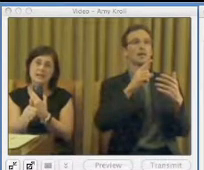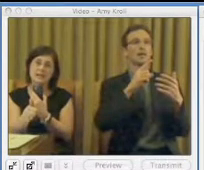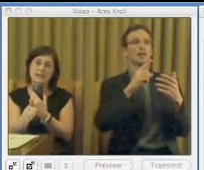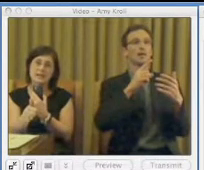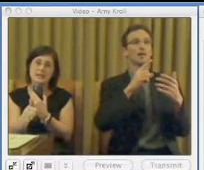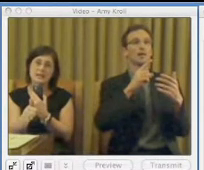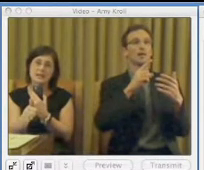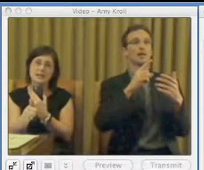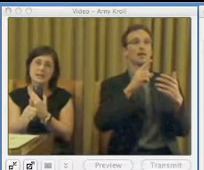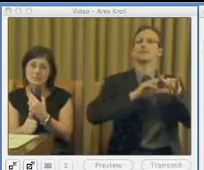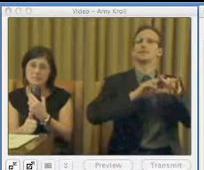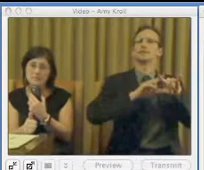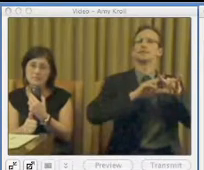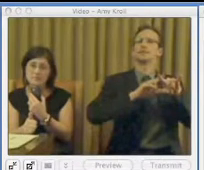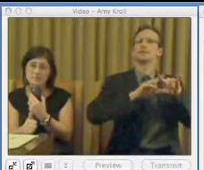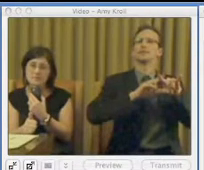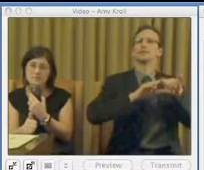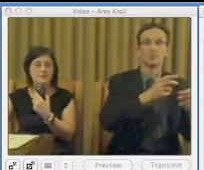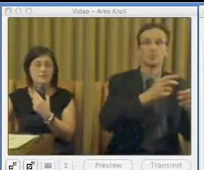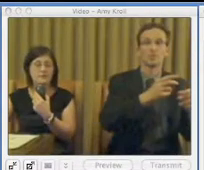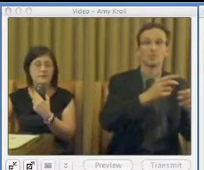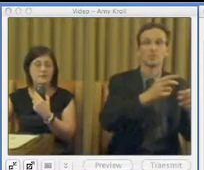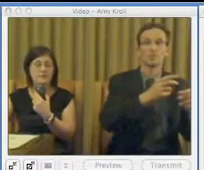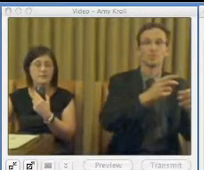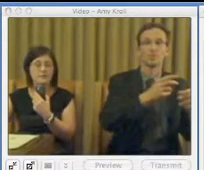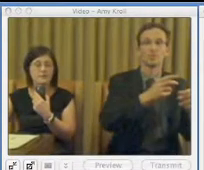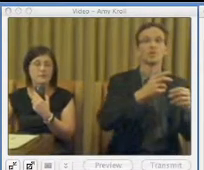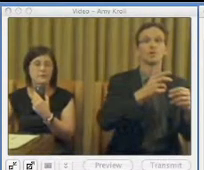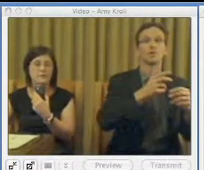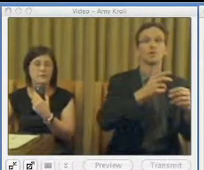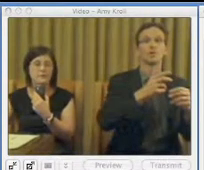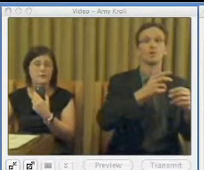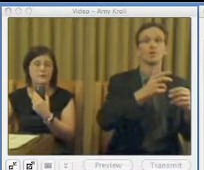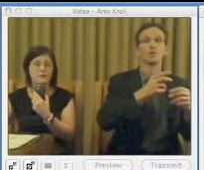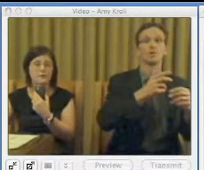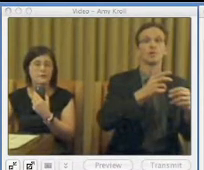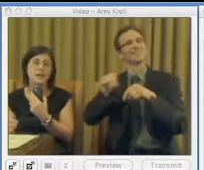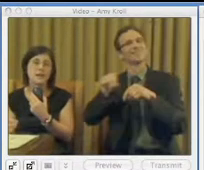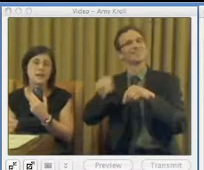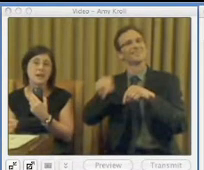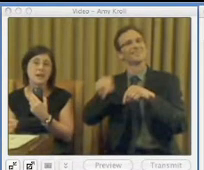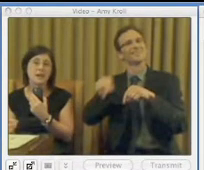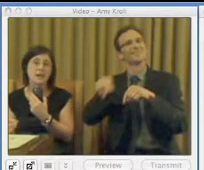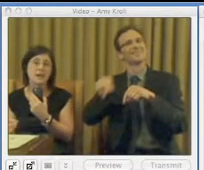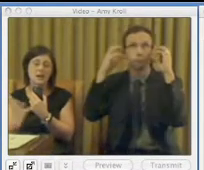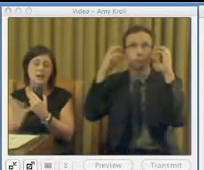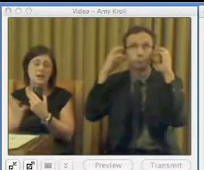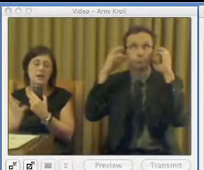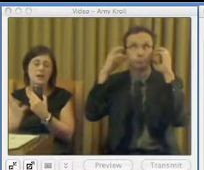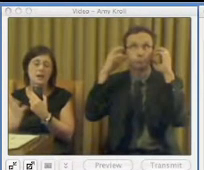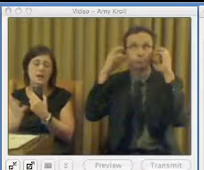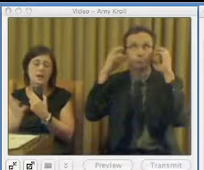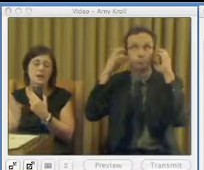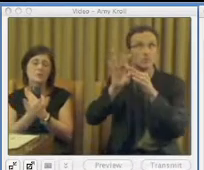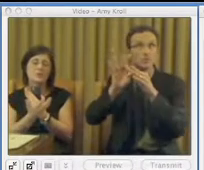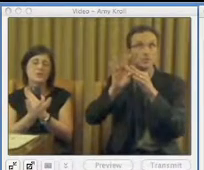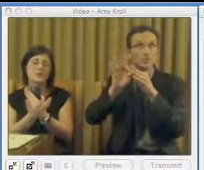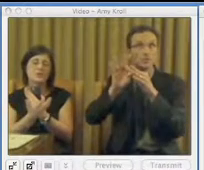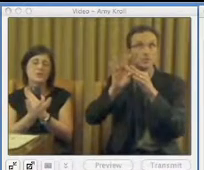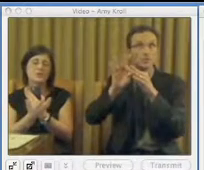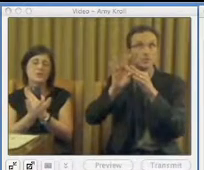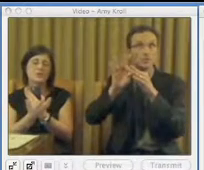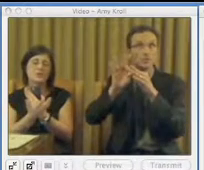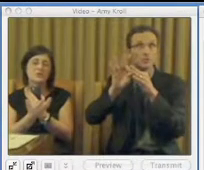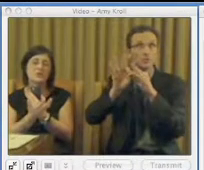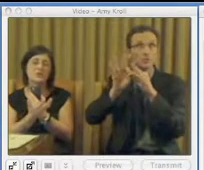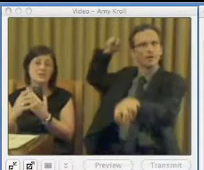conference settings, and they'll be very removed from their clients. They're often in the